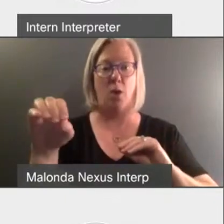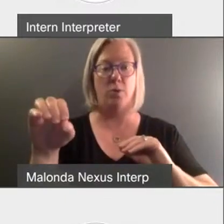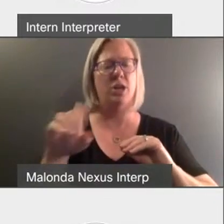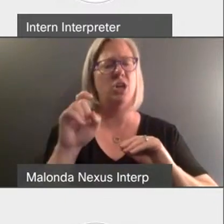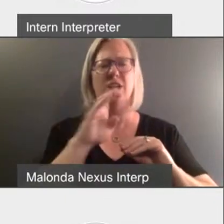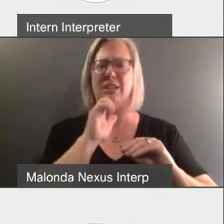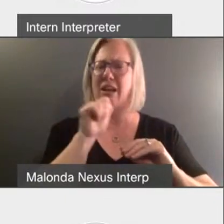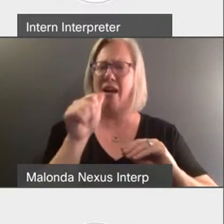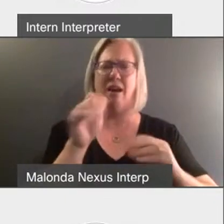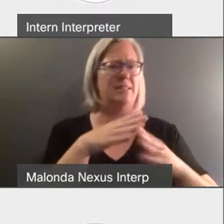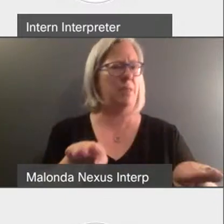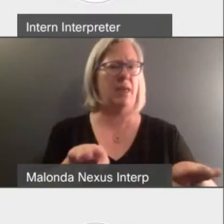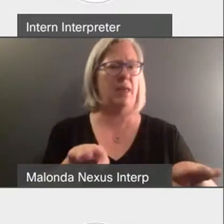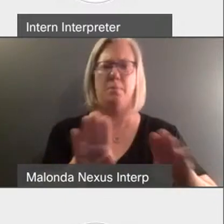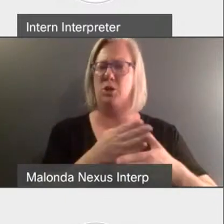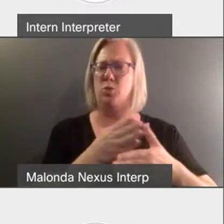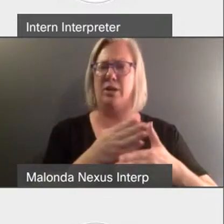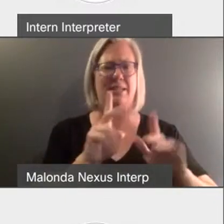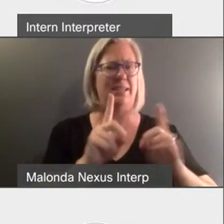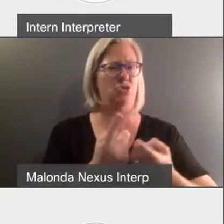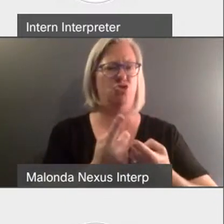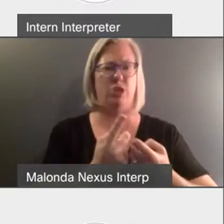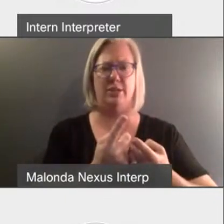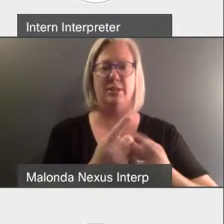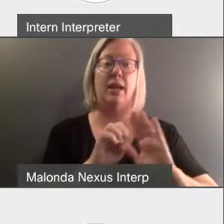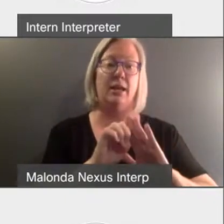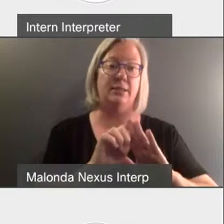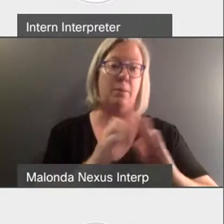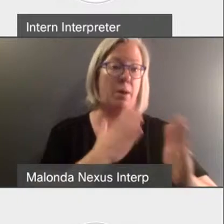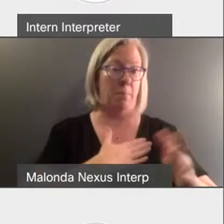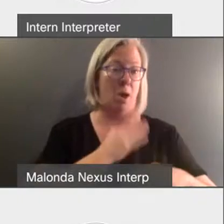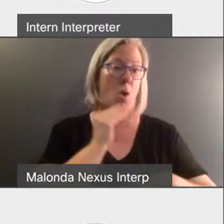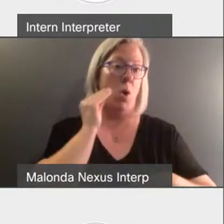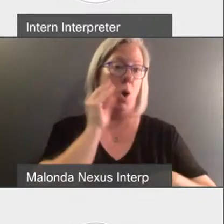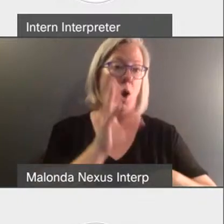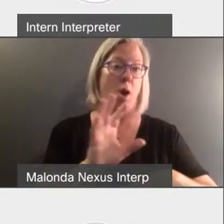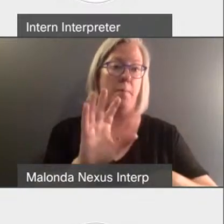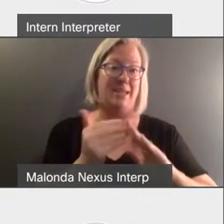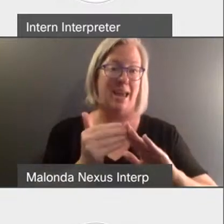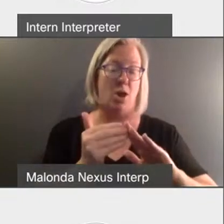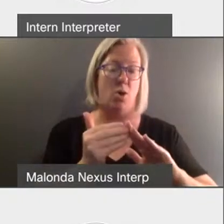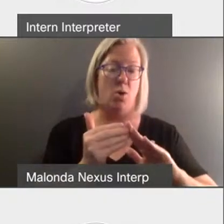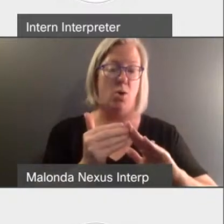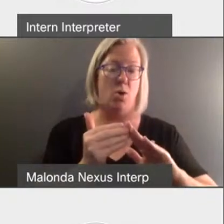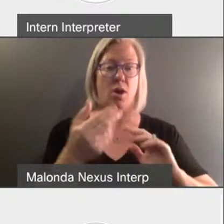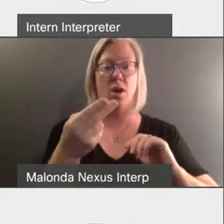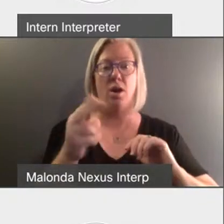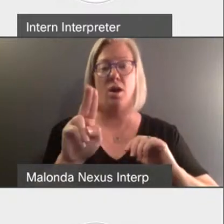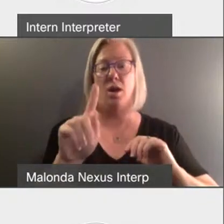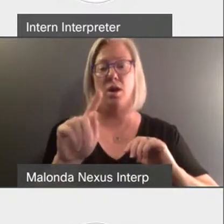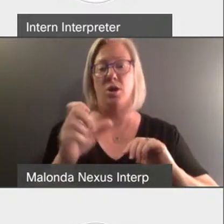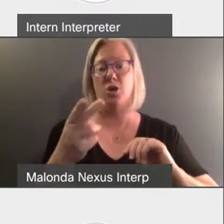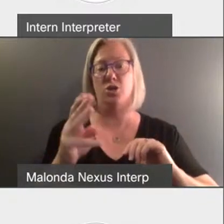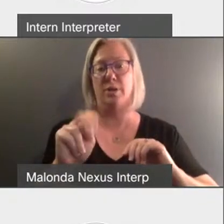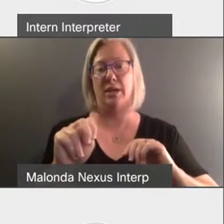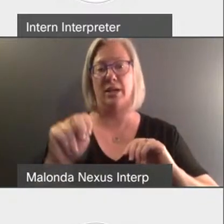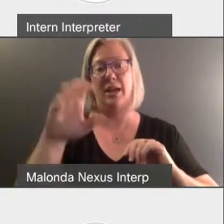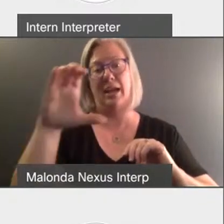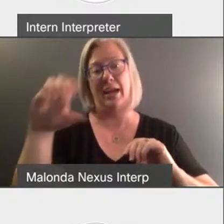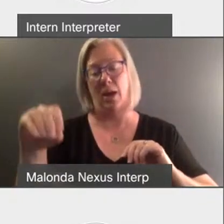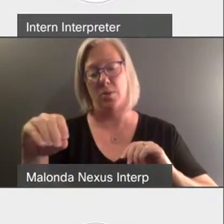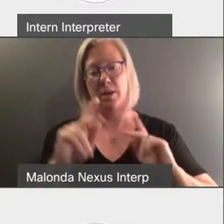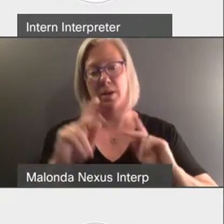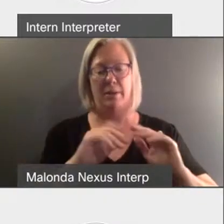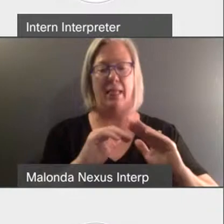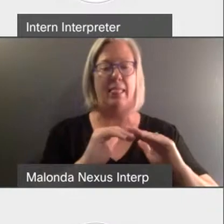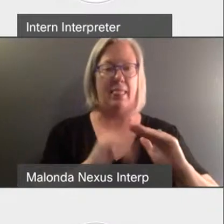split between legislative districts. As an example, my hometown, Hodgman County, with a population of less than